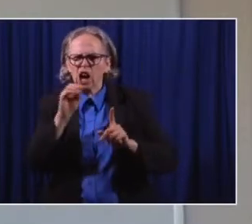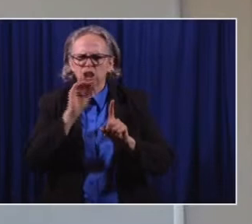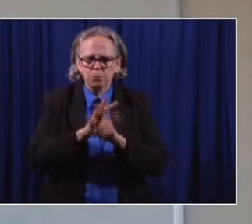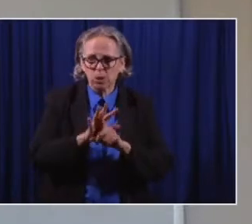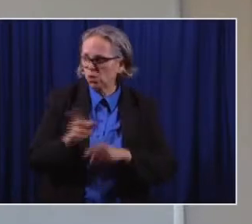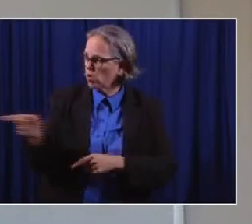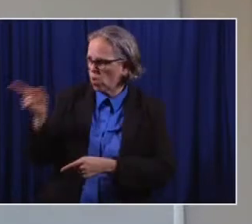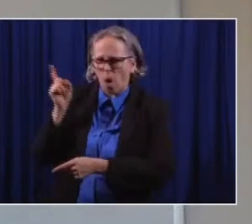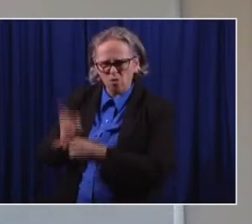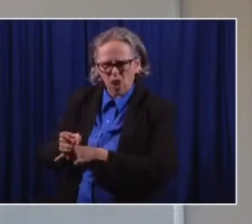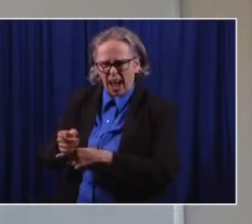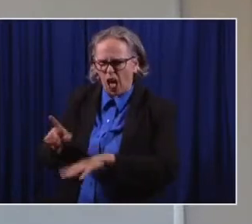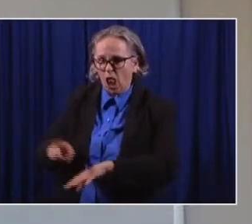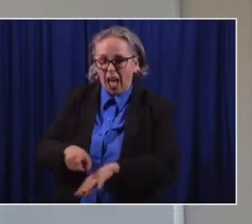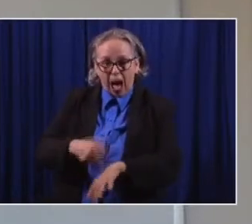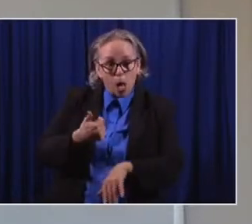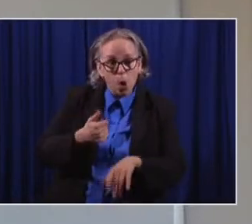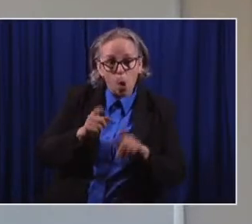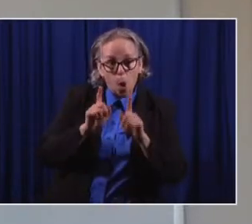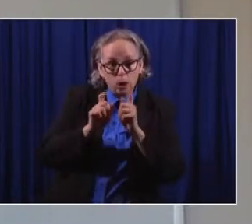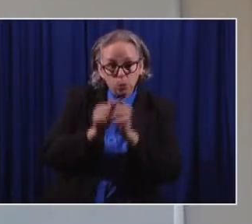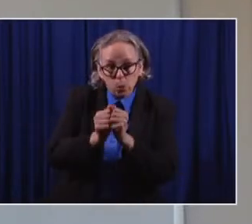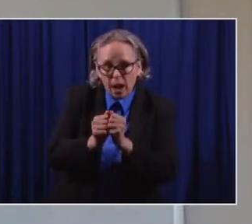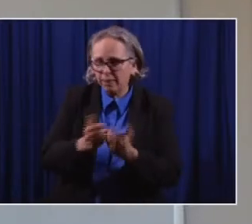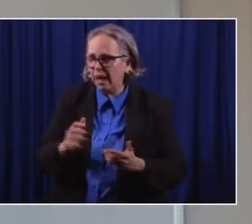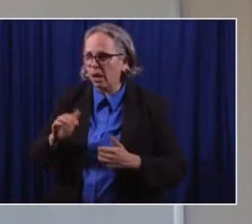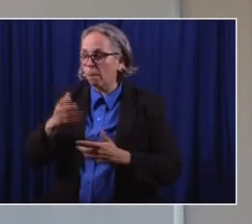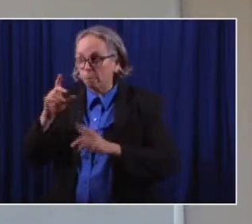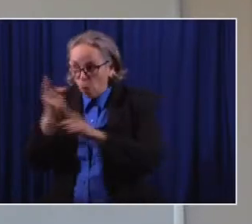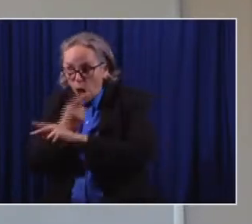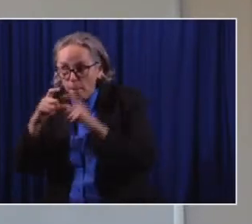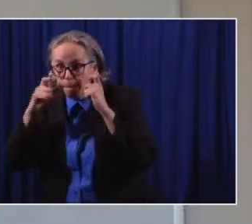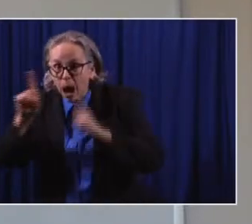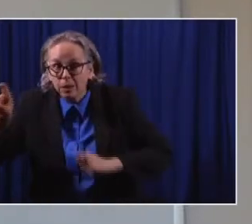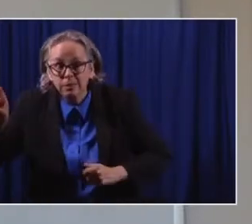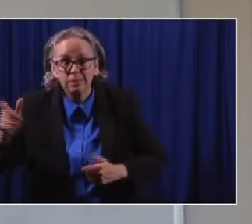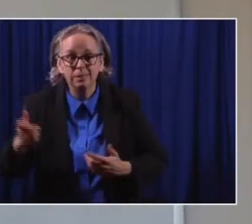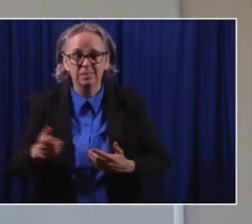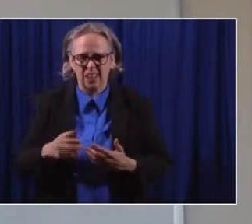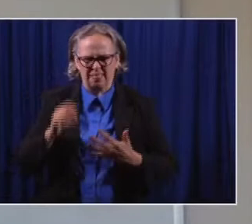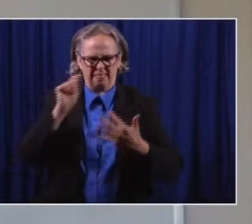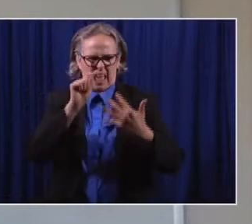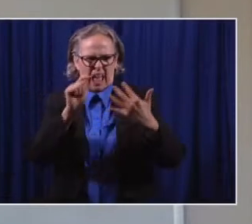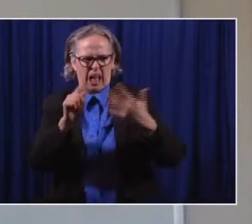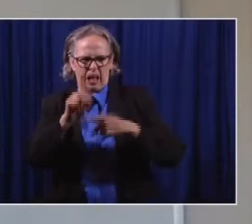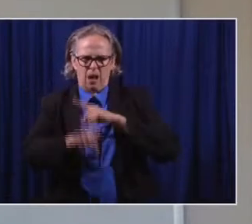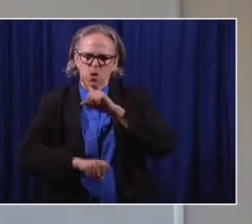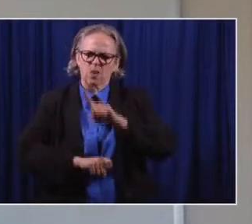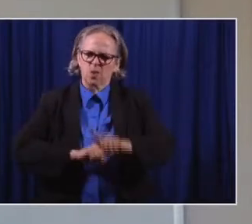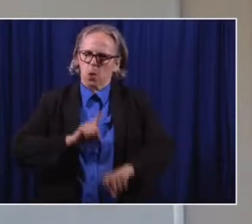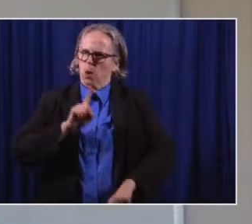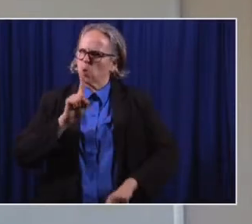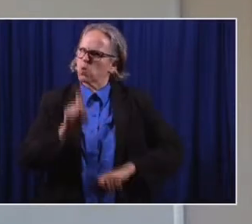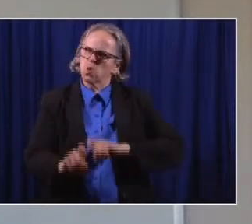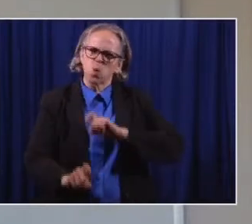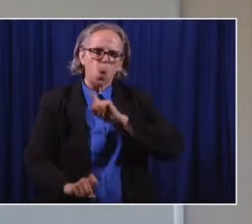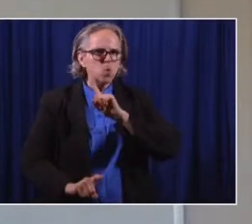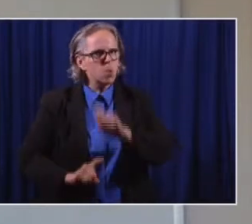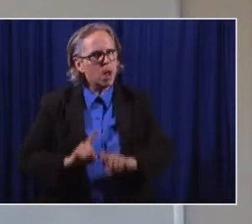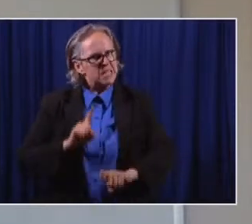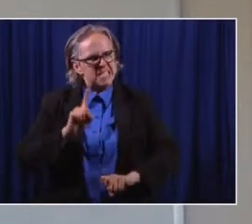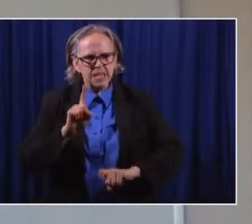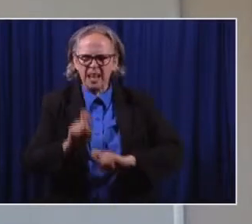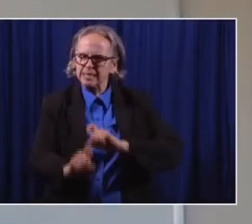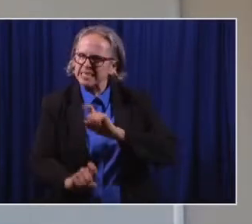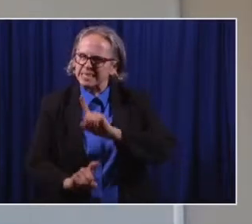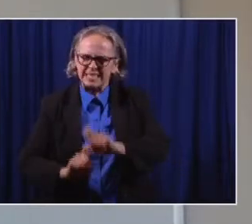there's a mask worn, any direct contact. So when we tell them, this is what we're looking for relative to your symptom onset date.